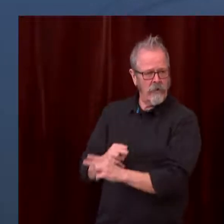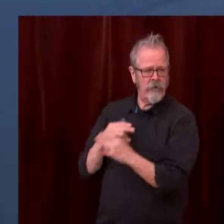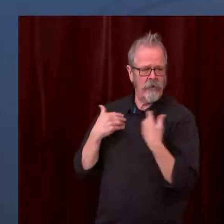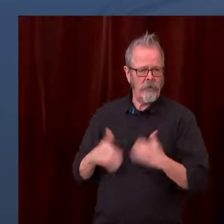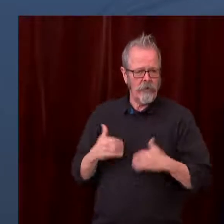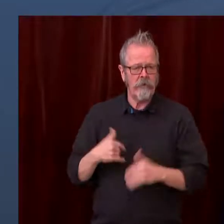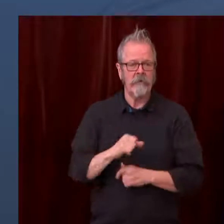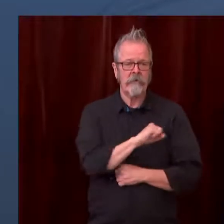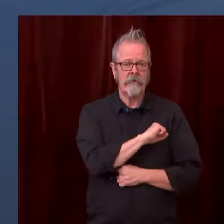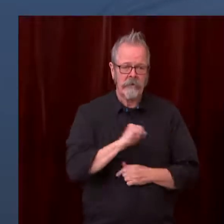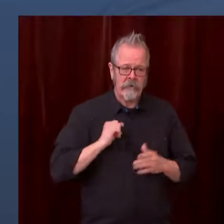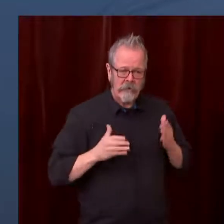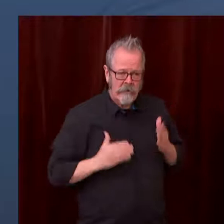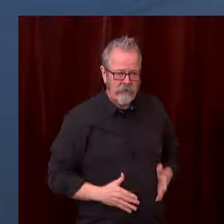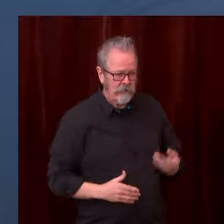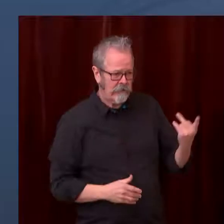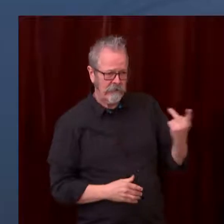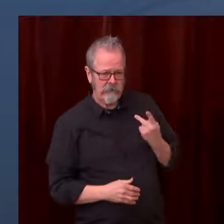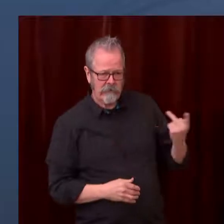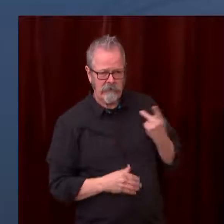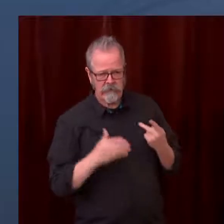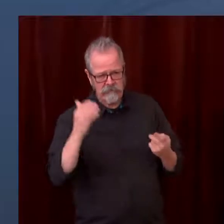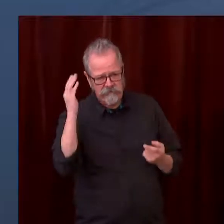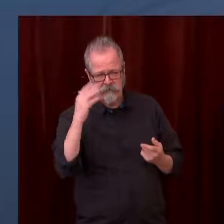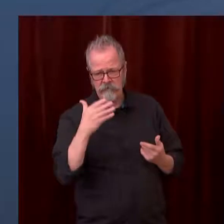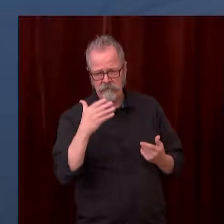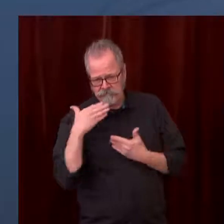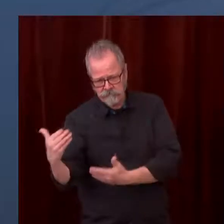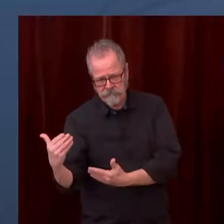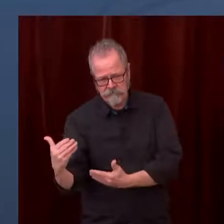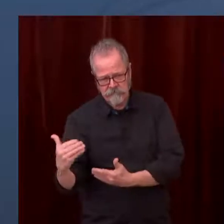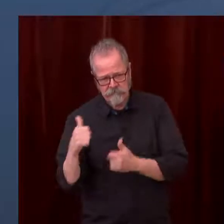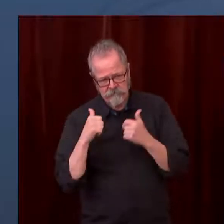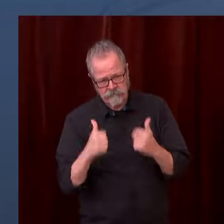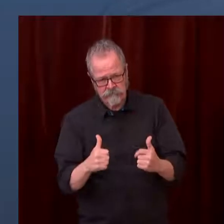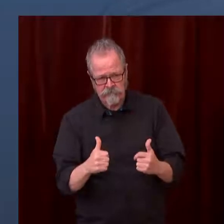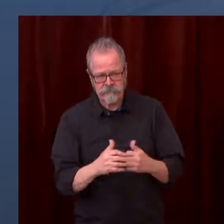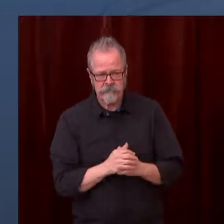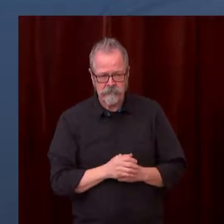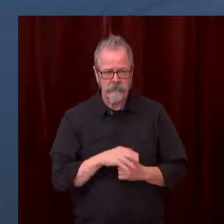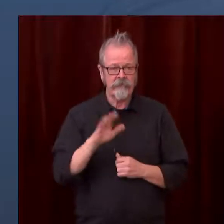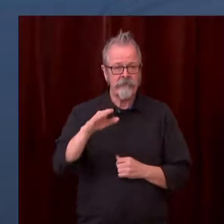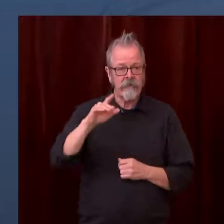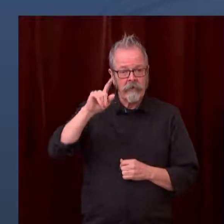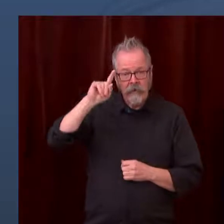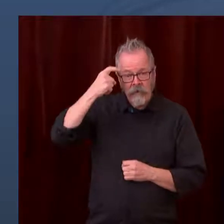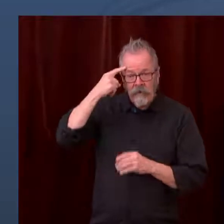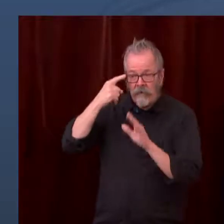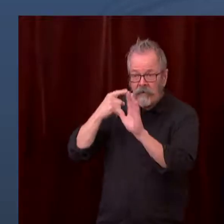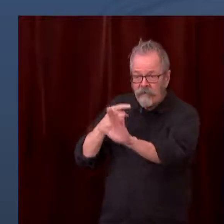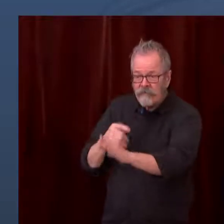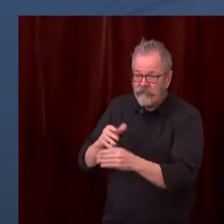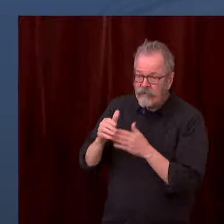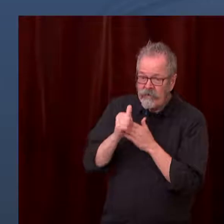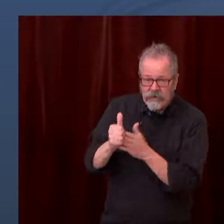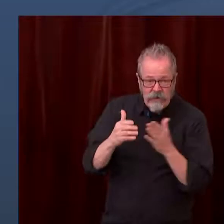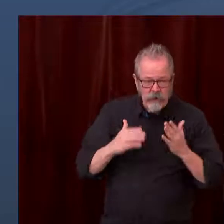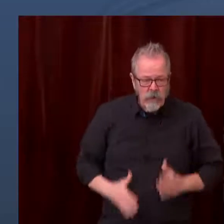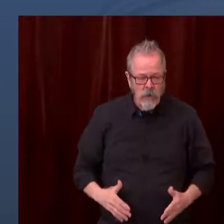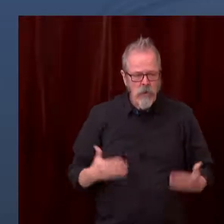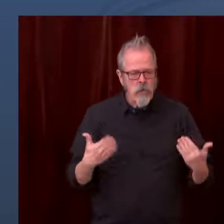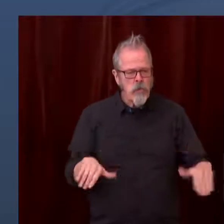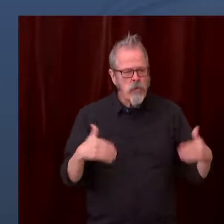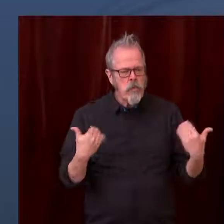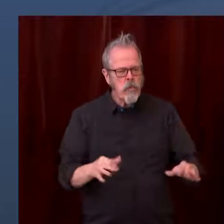your leadership has been invaluable to the city of Seattle and the whole state. And I think together, our North Star really has